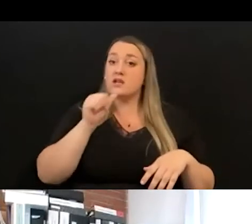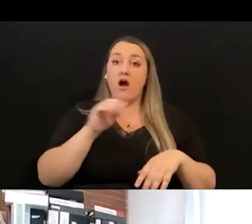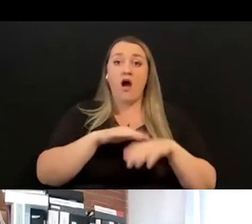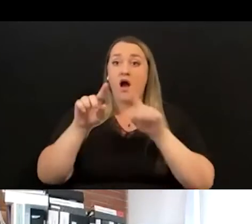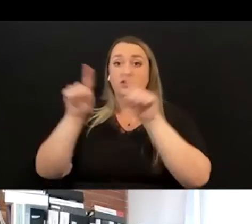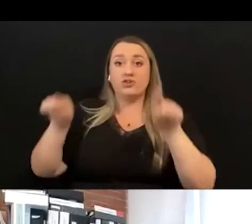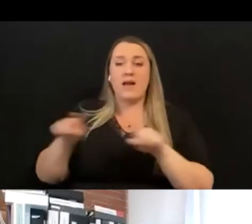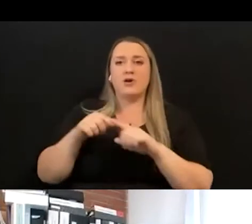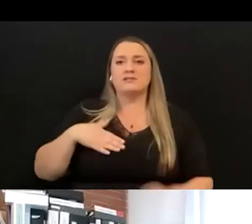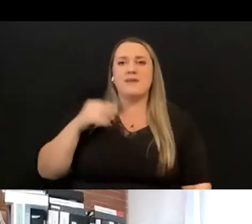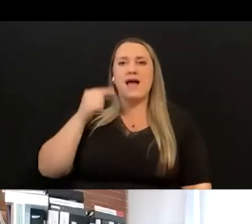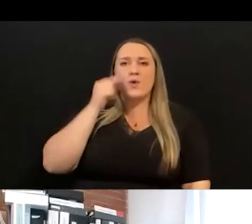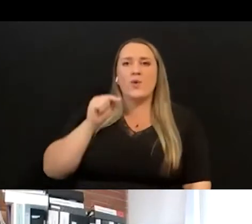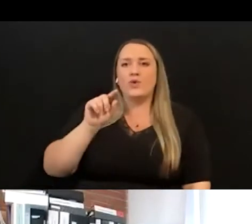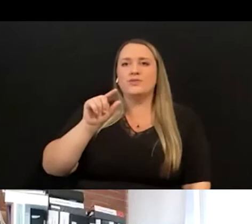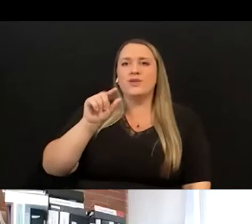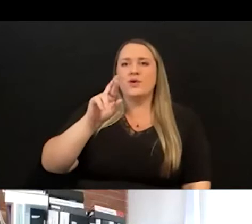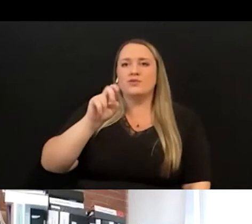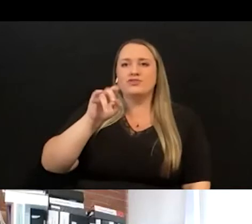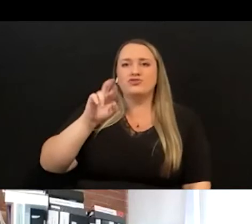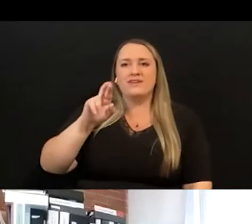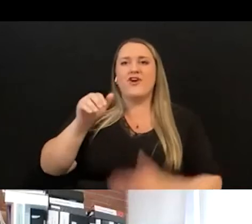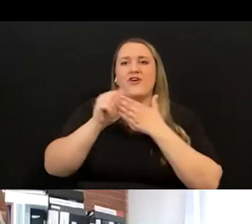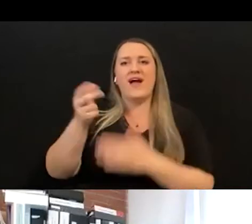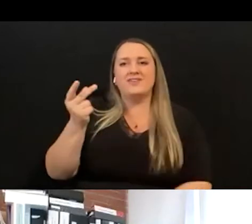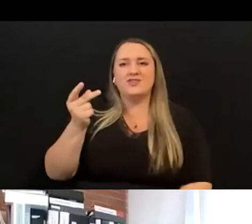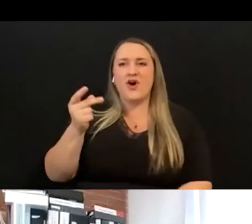golden retriever guide dog in harness. So